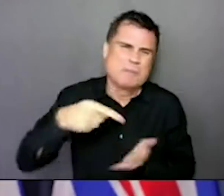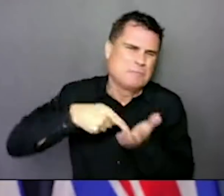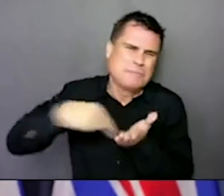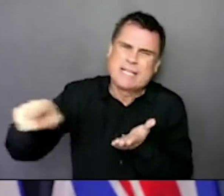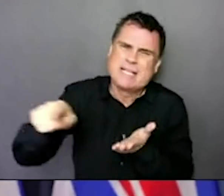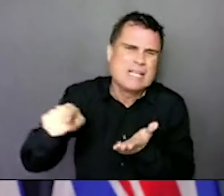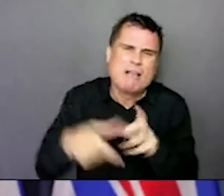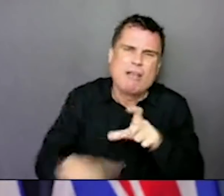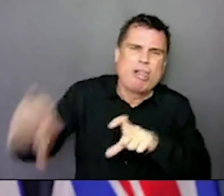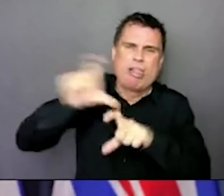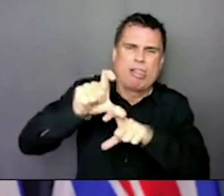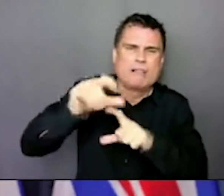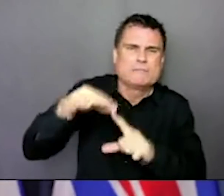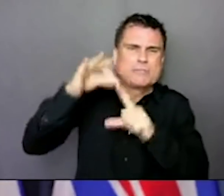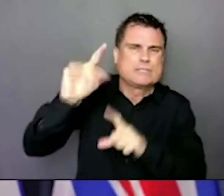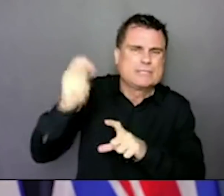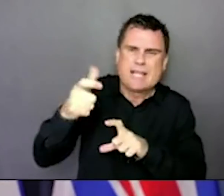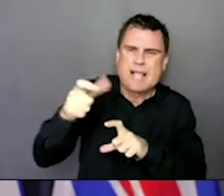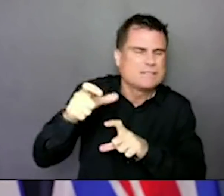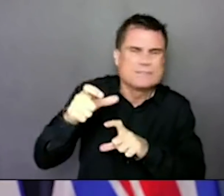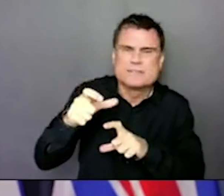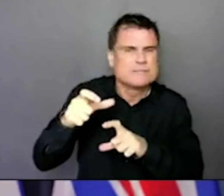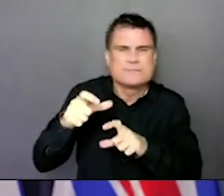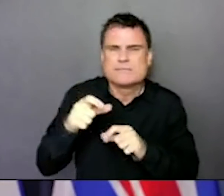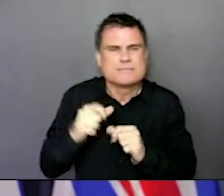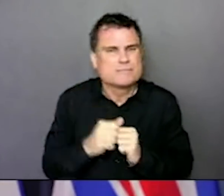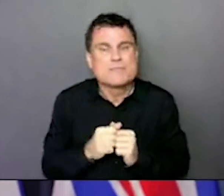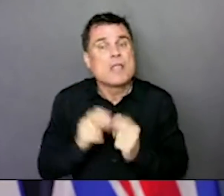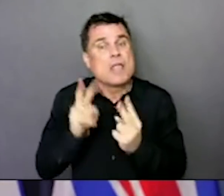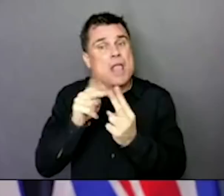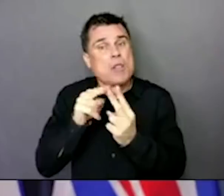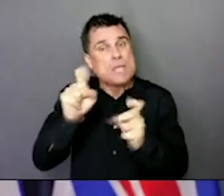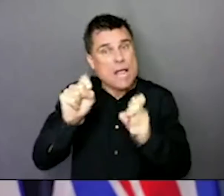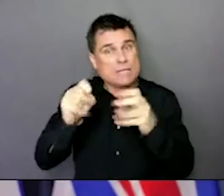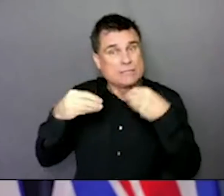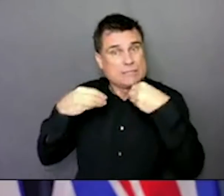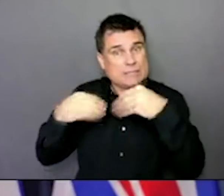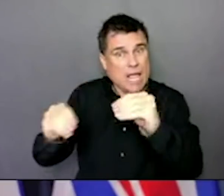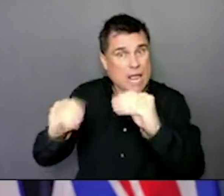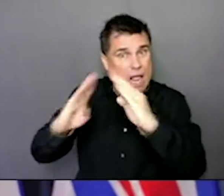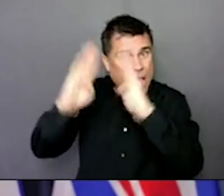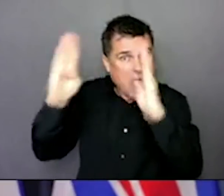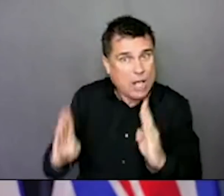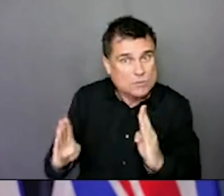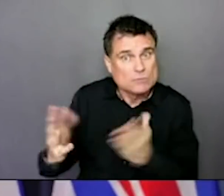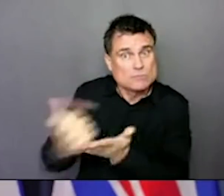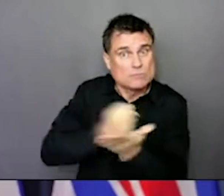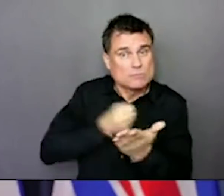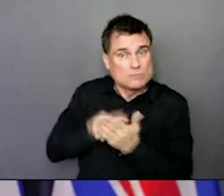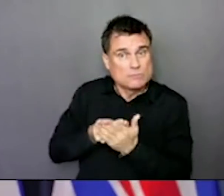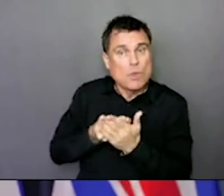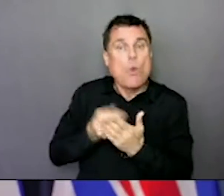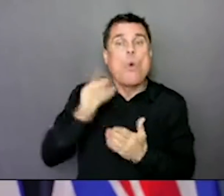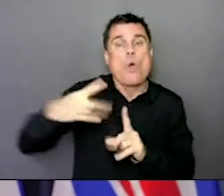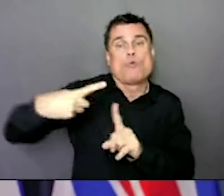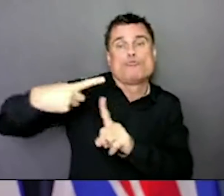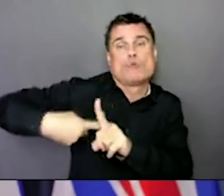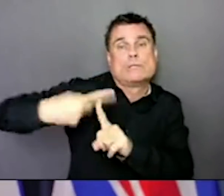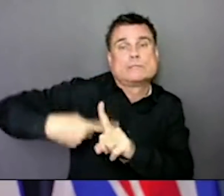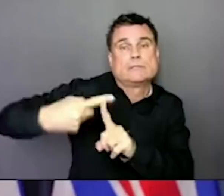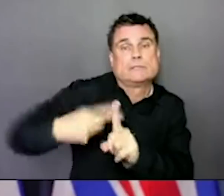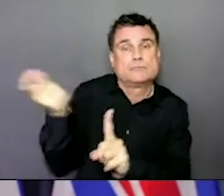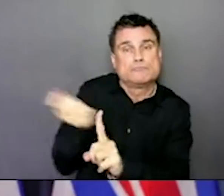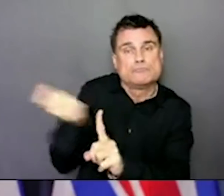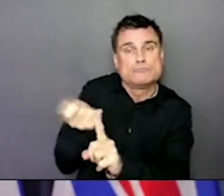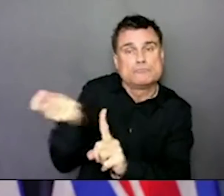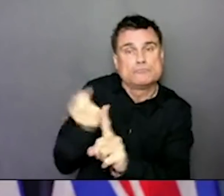either moving the property and having someone live in it, or renting it out. And so this is an avoidable tax. This is something, if you